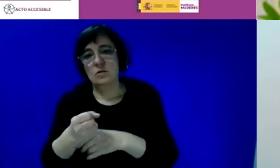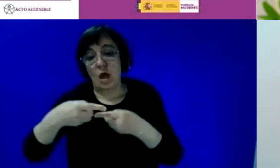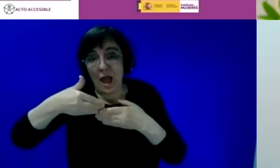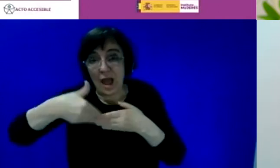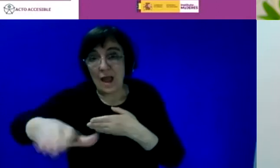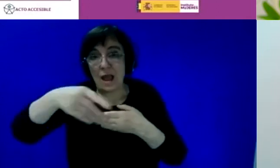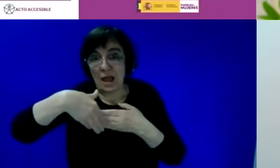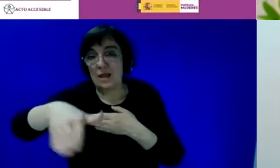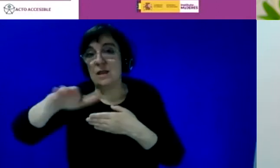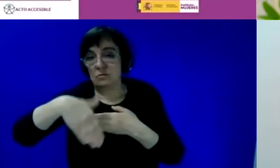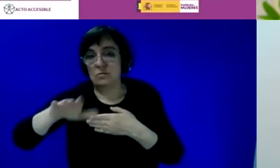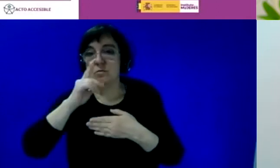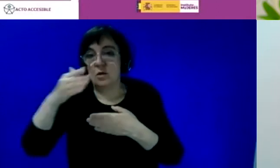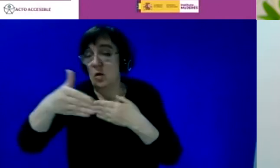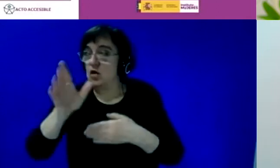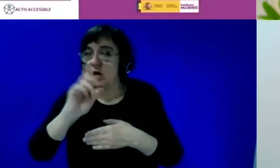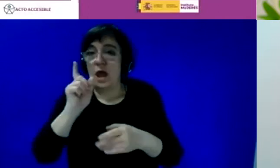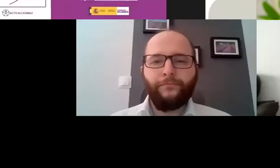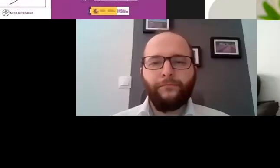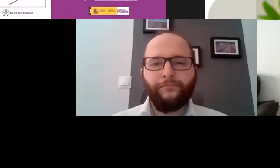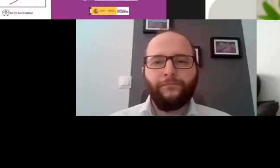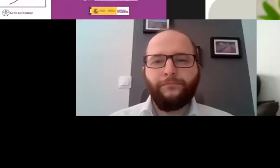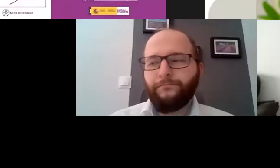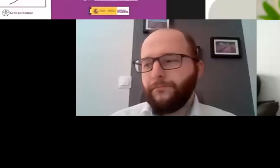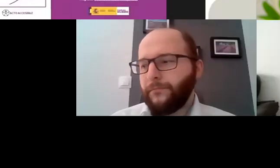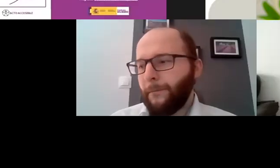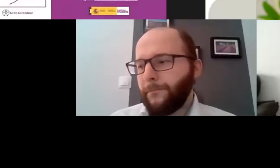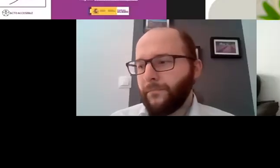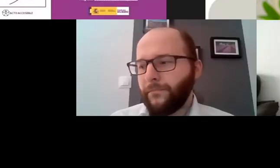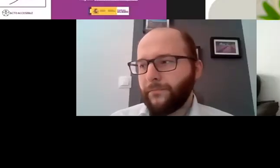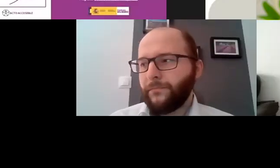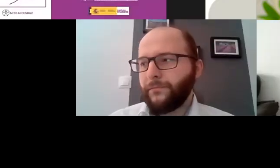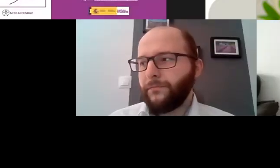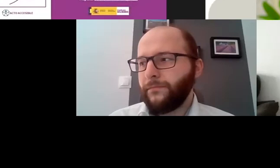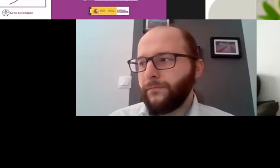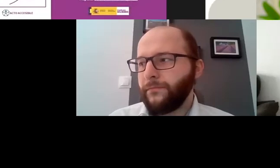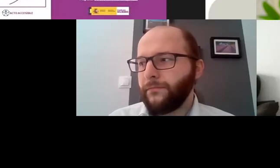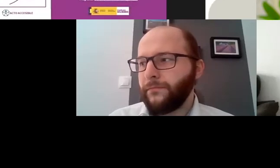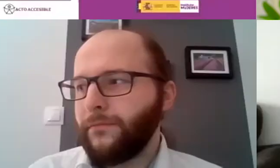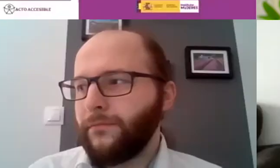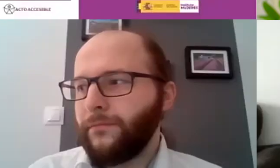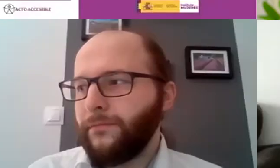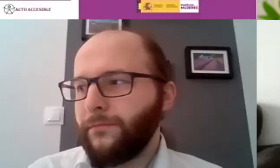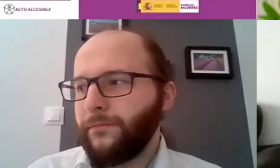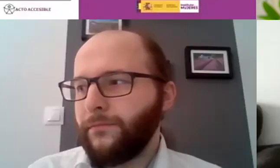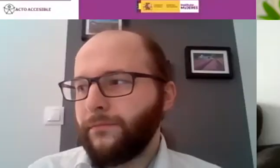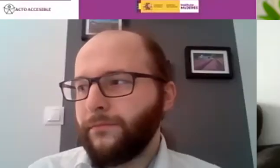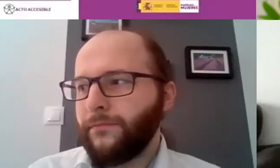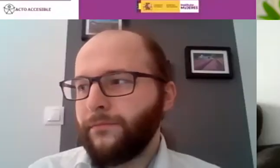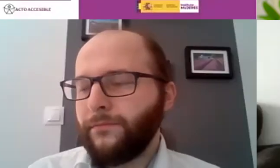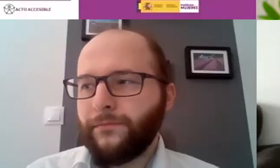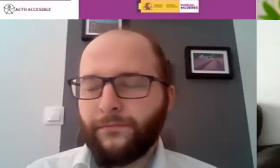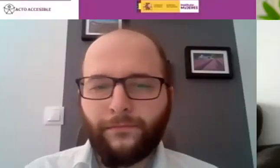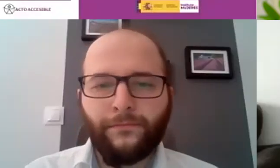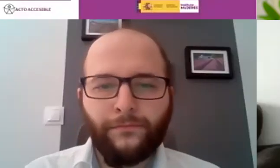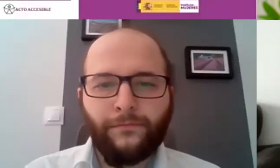outside Ukraine. Thank you. Thank you, Adam. Thank you so much for this important work. We will,